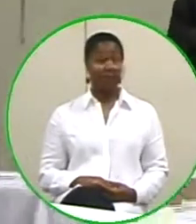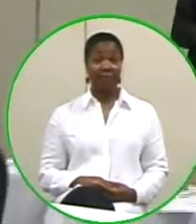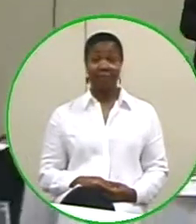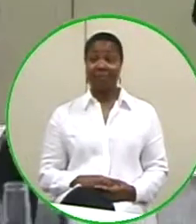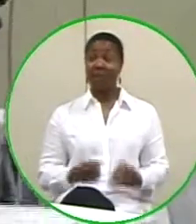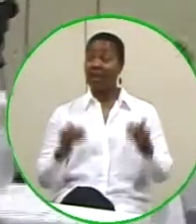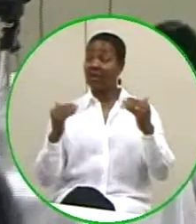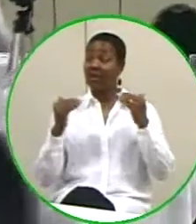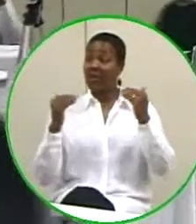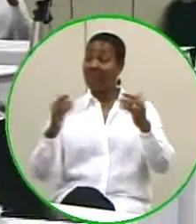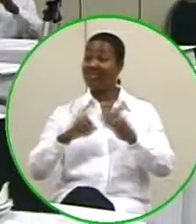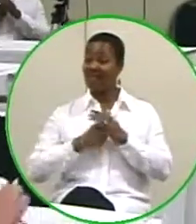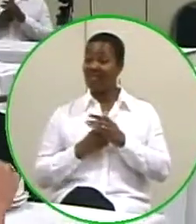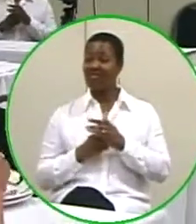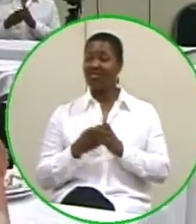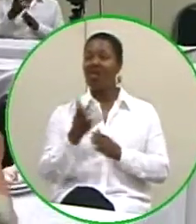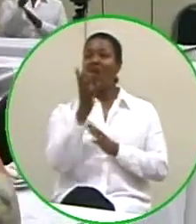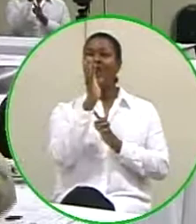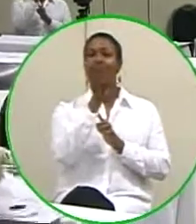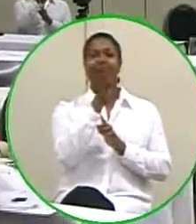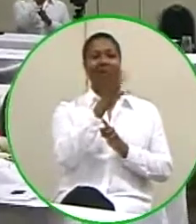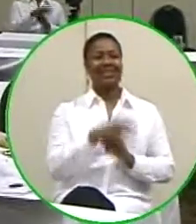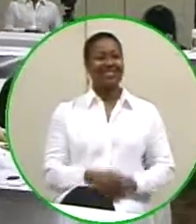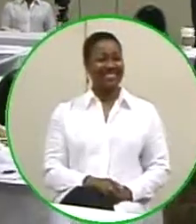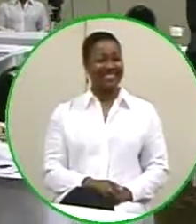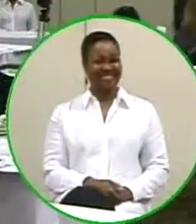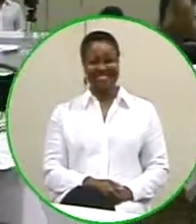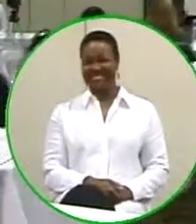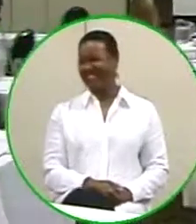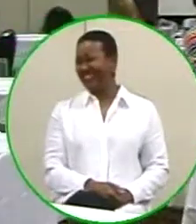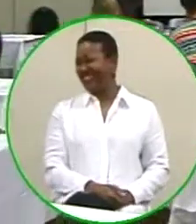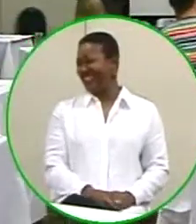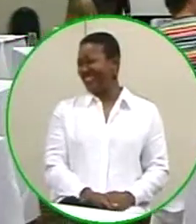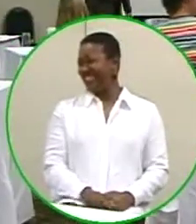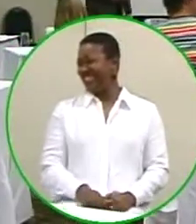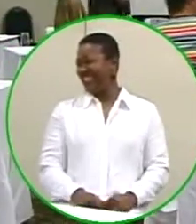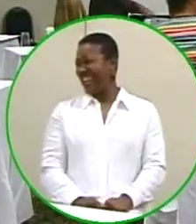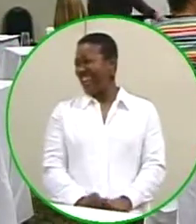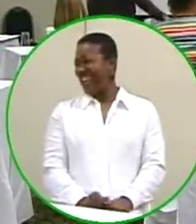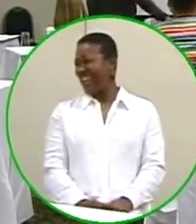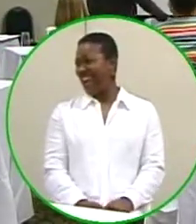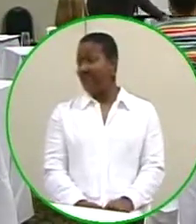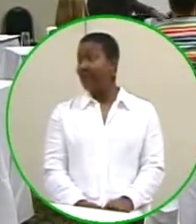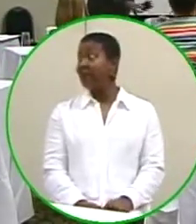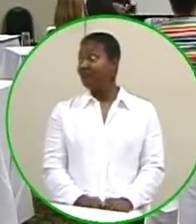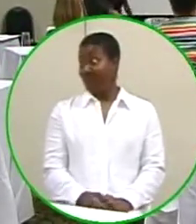Okay, begin now. You've got about 4 minutes. Yep, better get rolling.